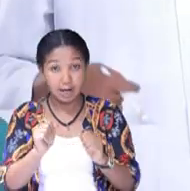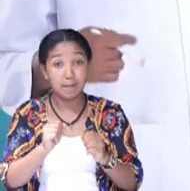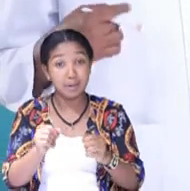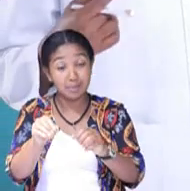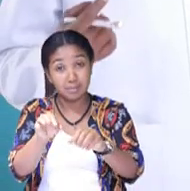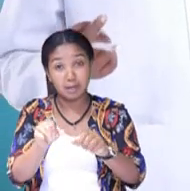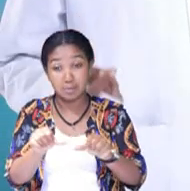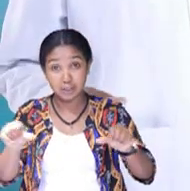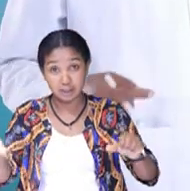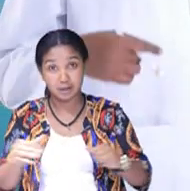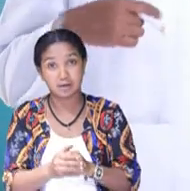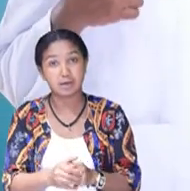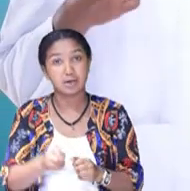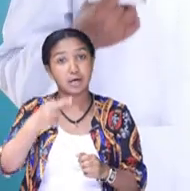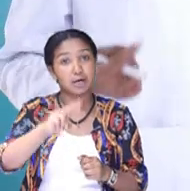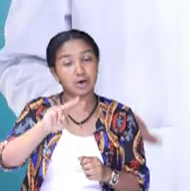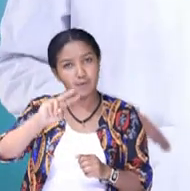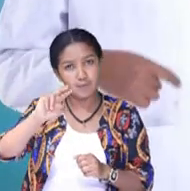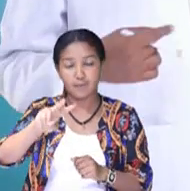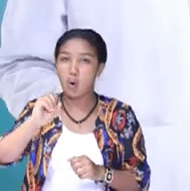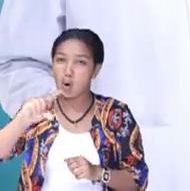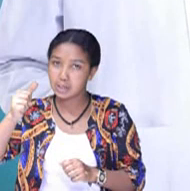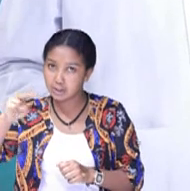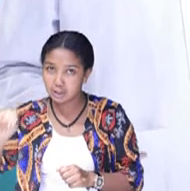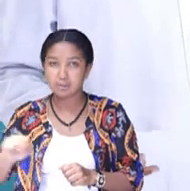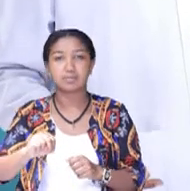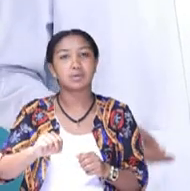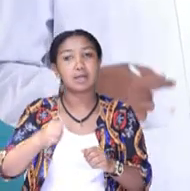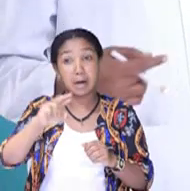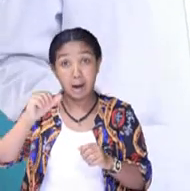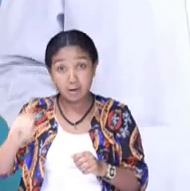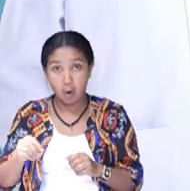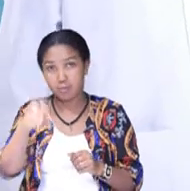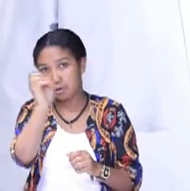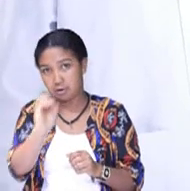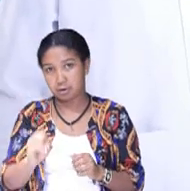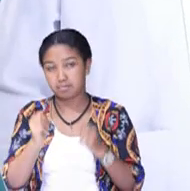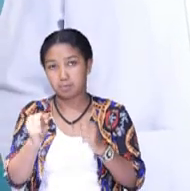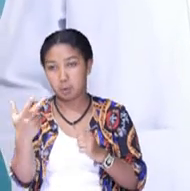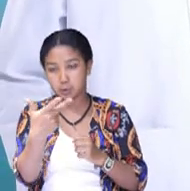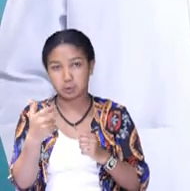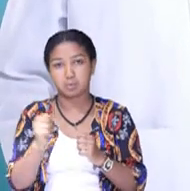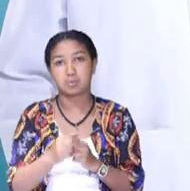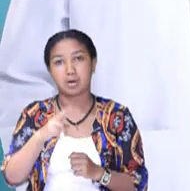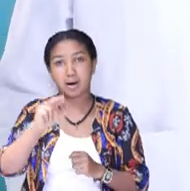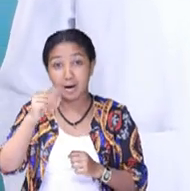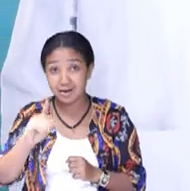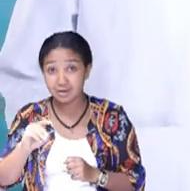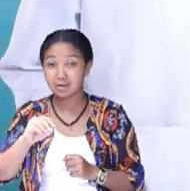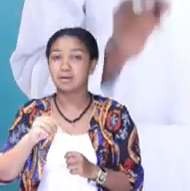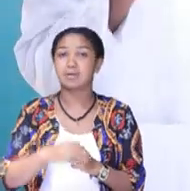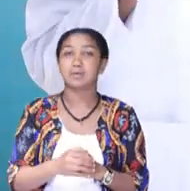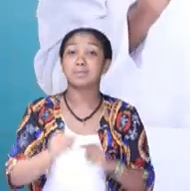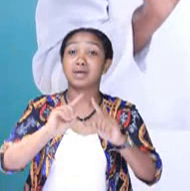be measured in revolution, in radian, and in degree. It's possible to measure it in revolution, rad, and